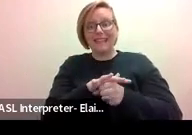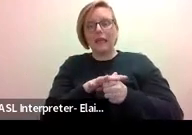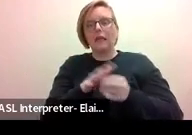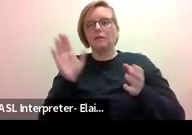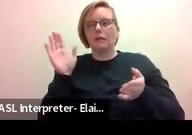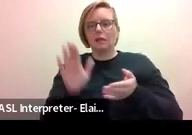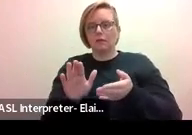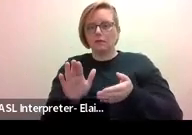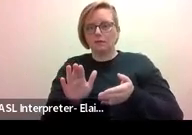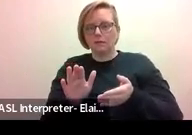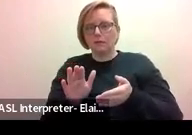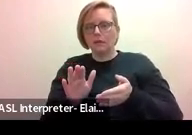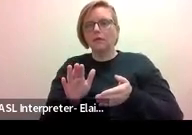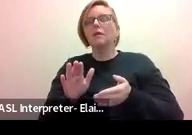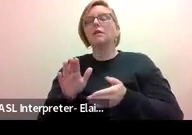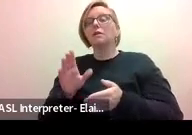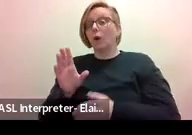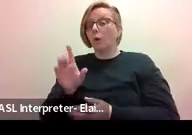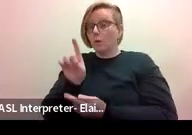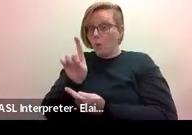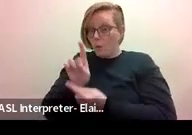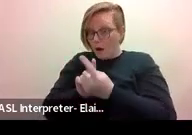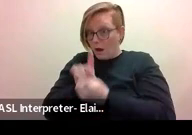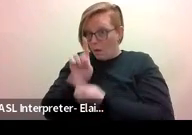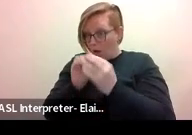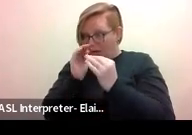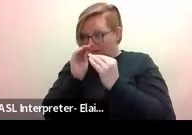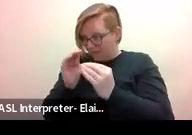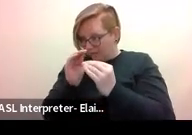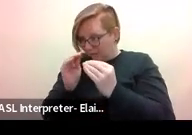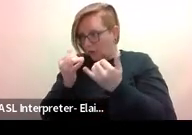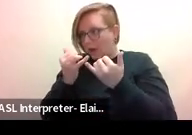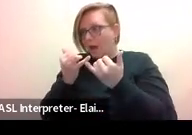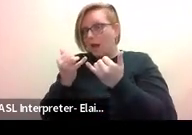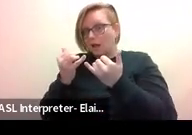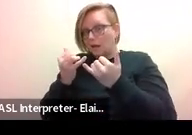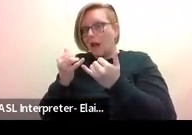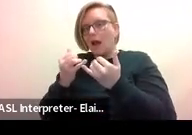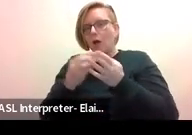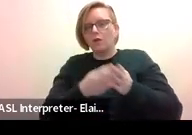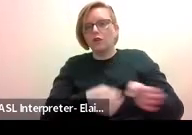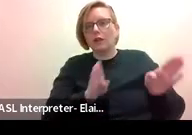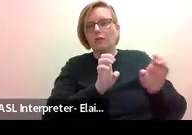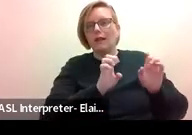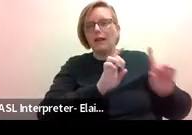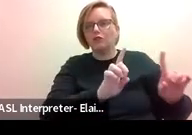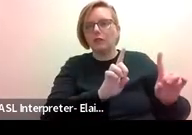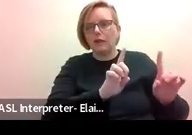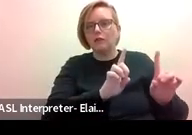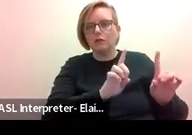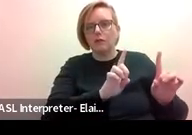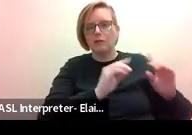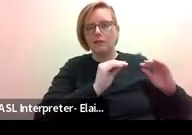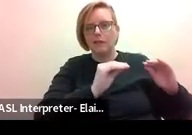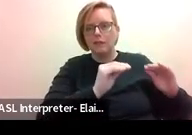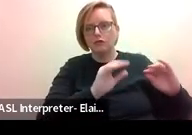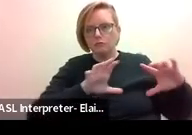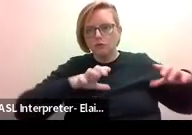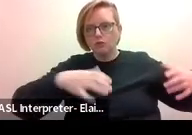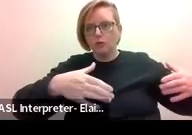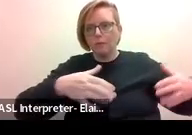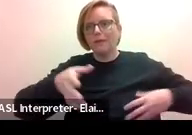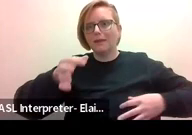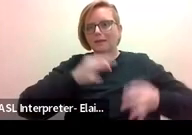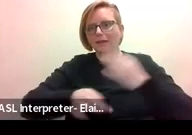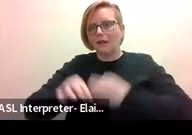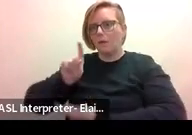direct instruction, and now you're going into the general ed setting, that less restrictive setting, and making sure that